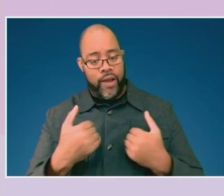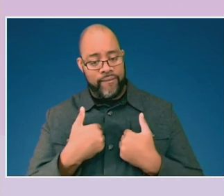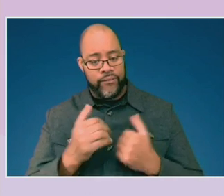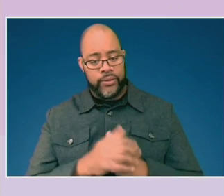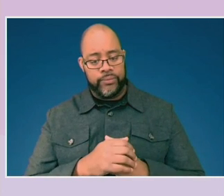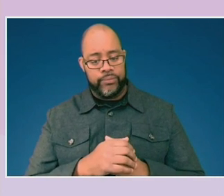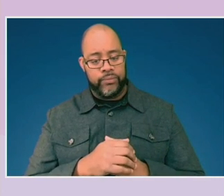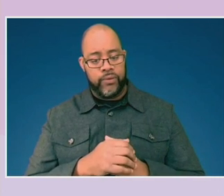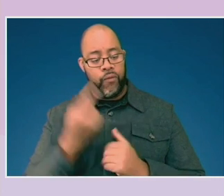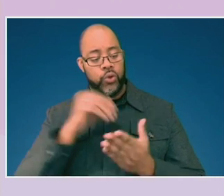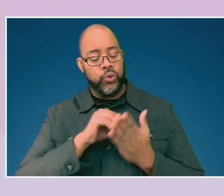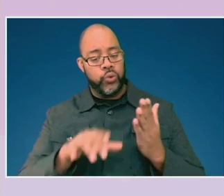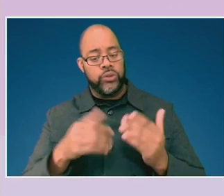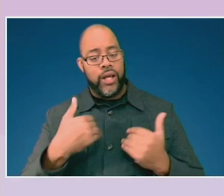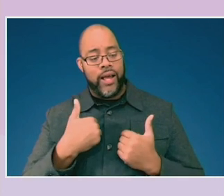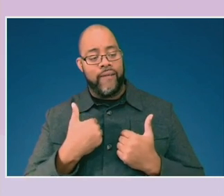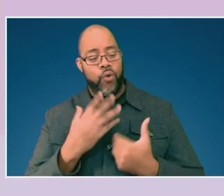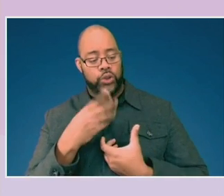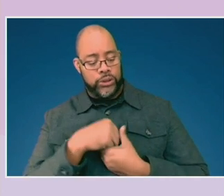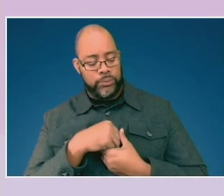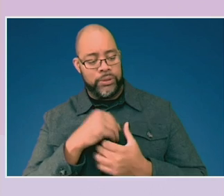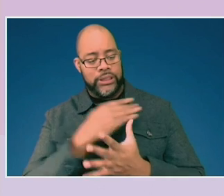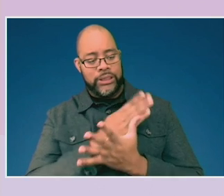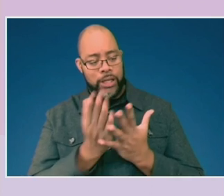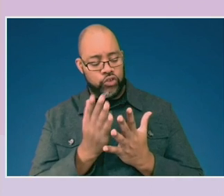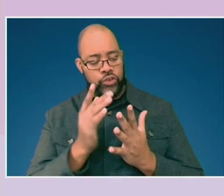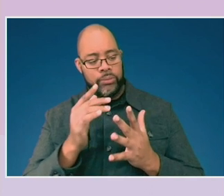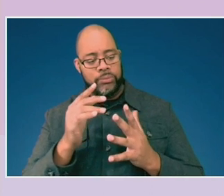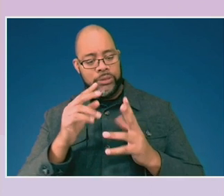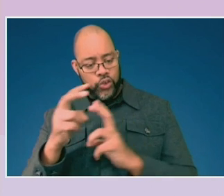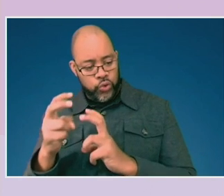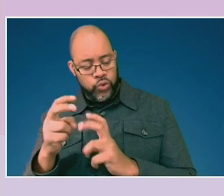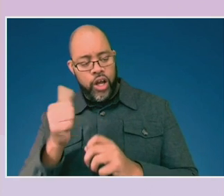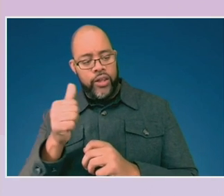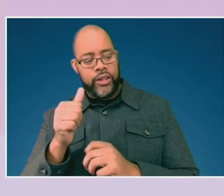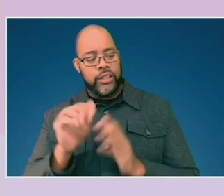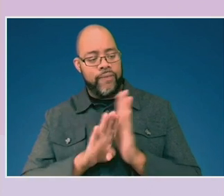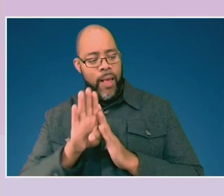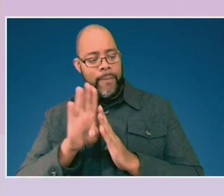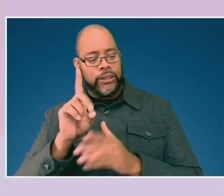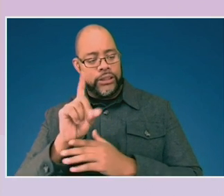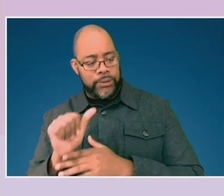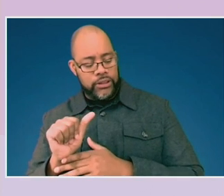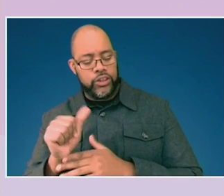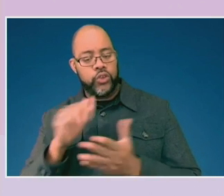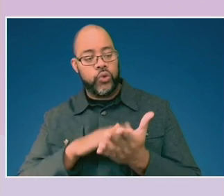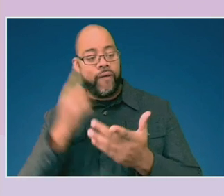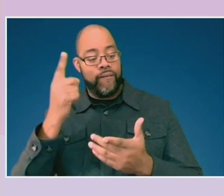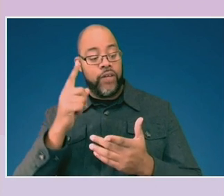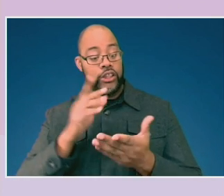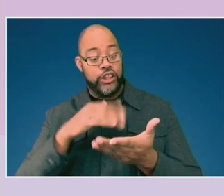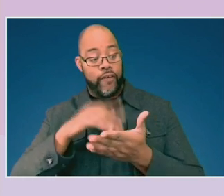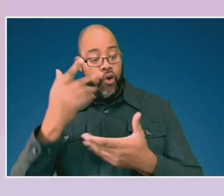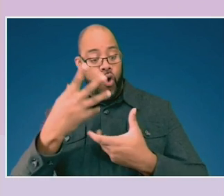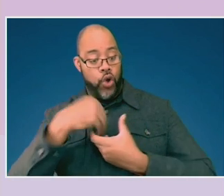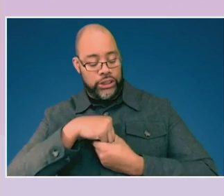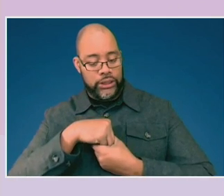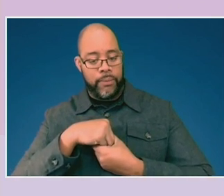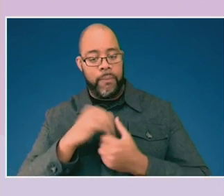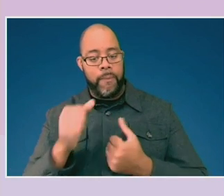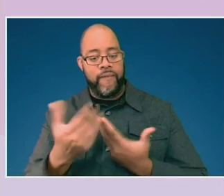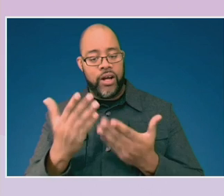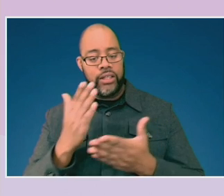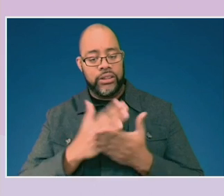for students who have autism spectrum disorders and other developmental disabilities, our Center for Autism provides some